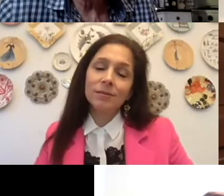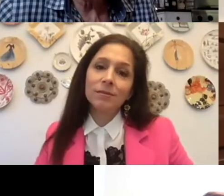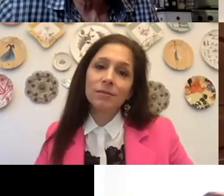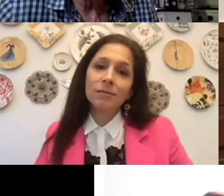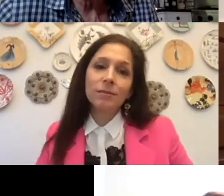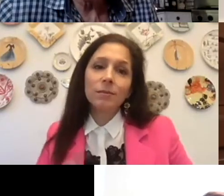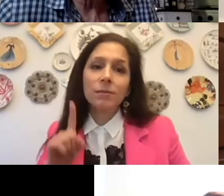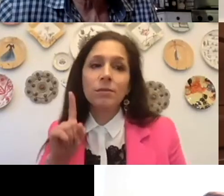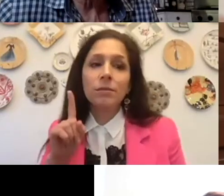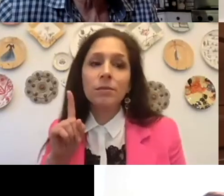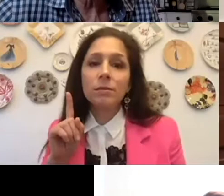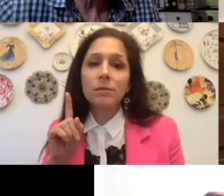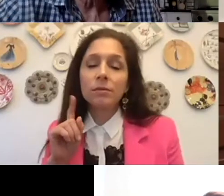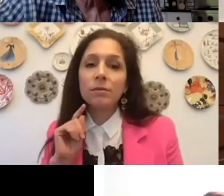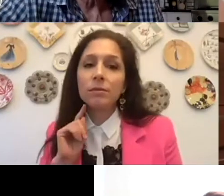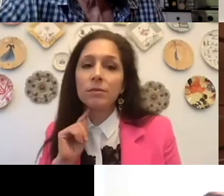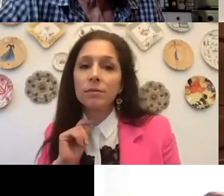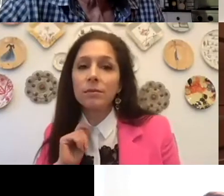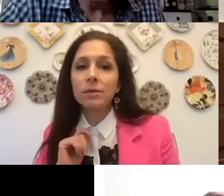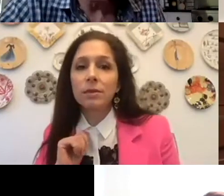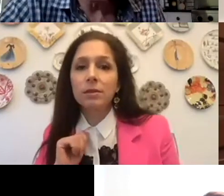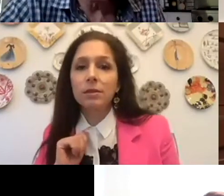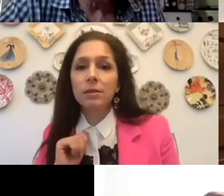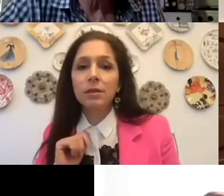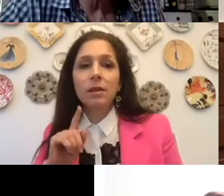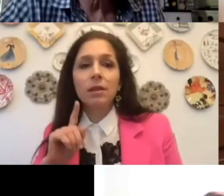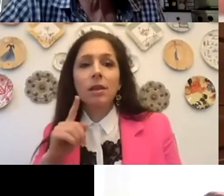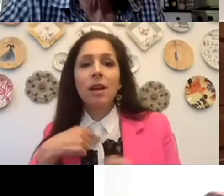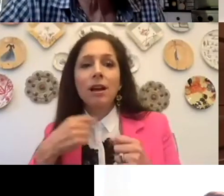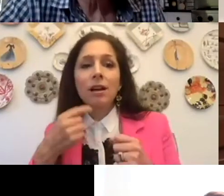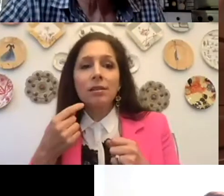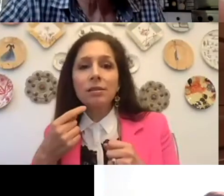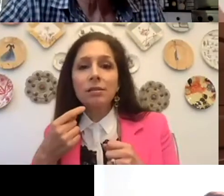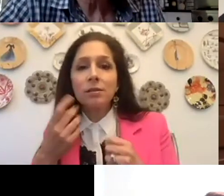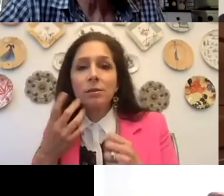Can networks? May I just jump in? Oh, sure.